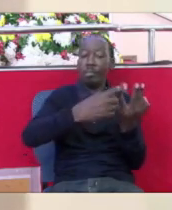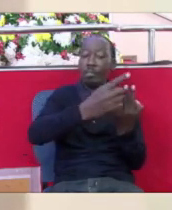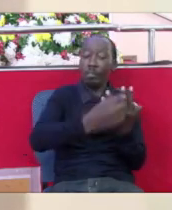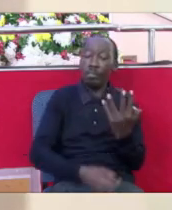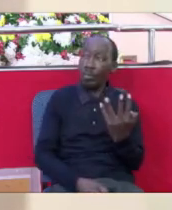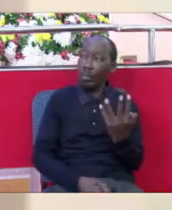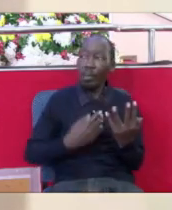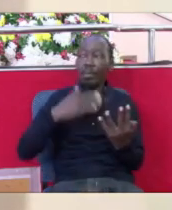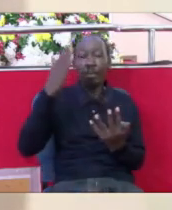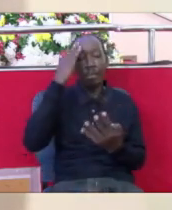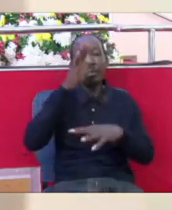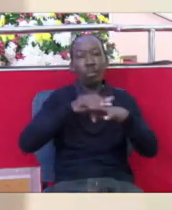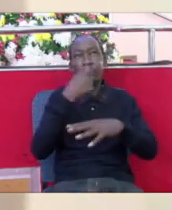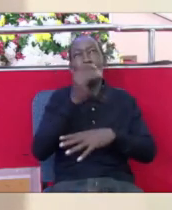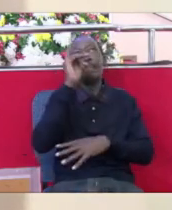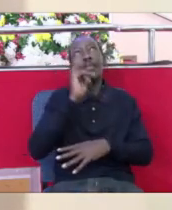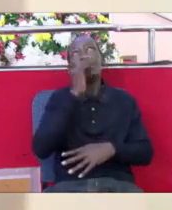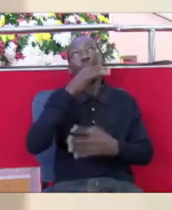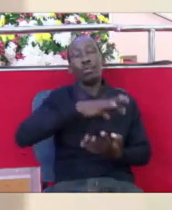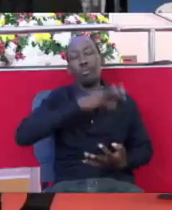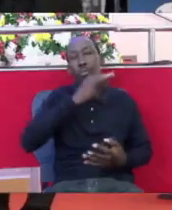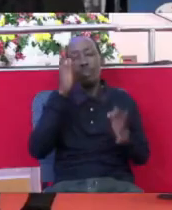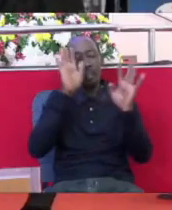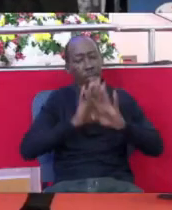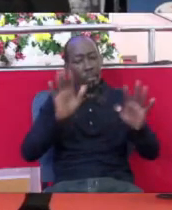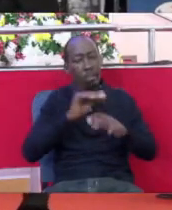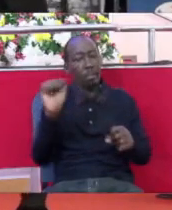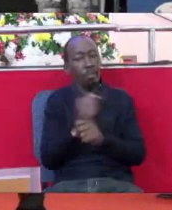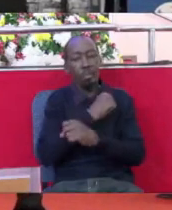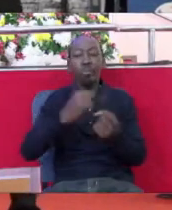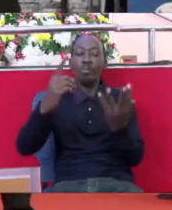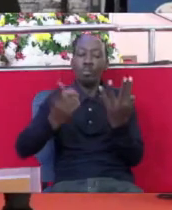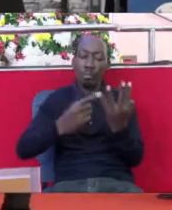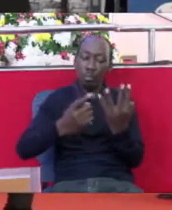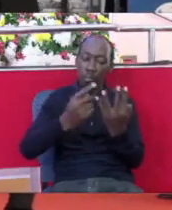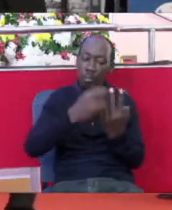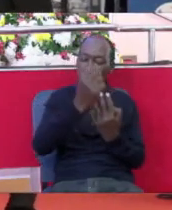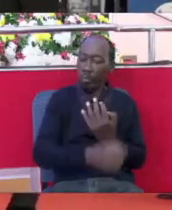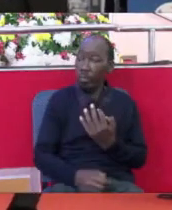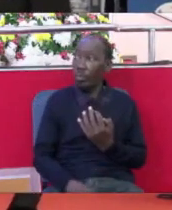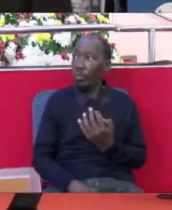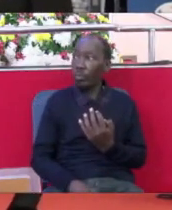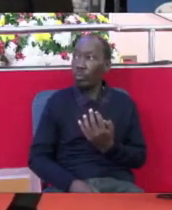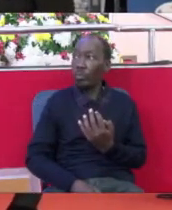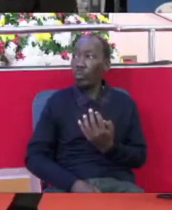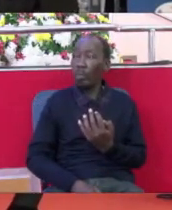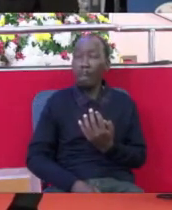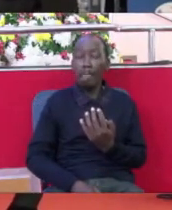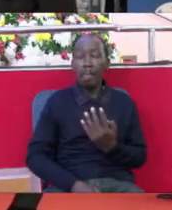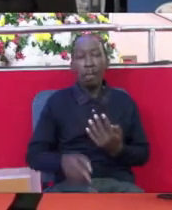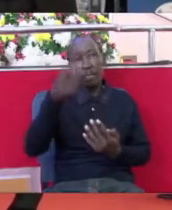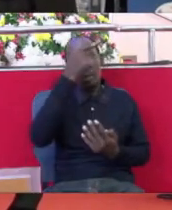And me, I like calling him God of limitless possibilities and miracle surprises that cannot be counted. Because